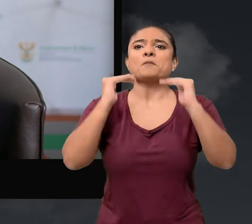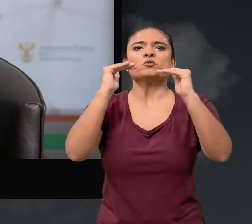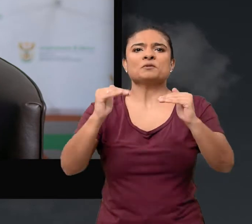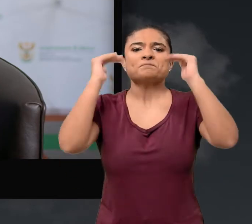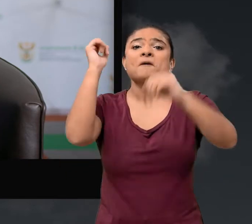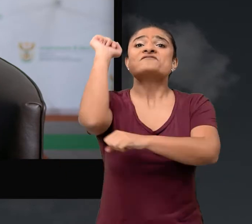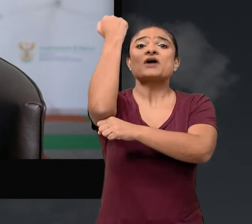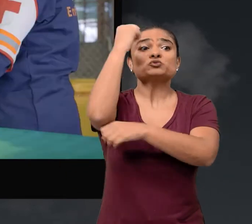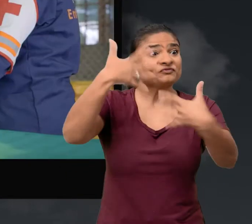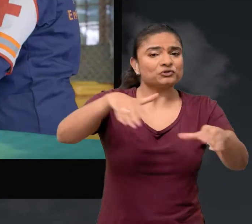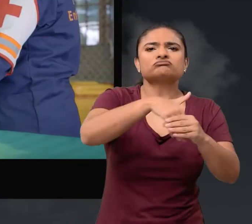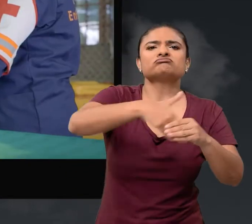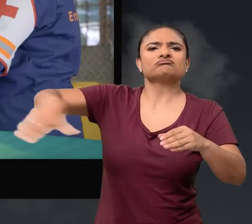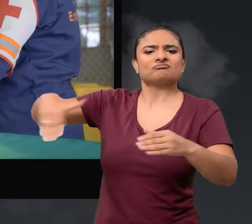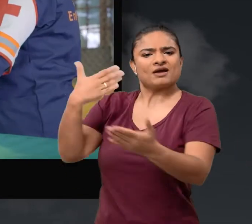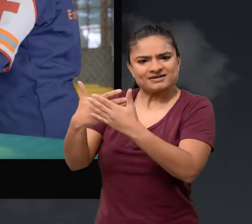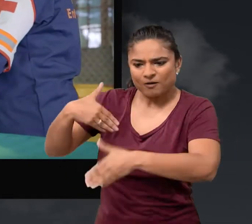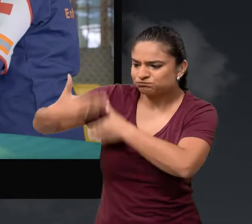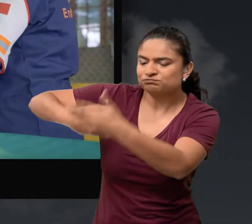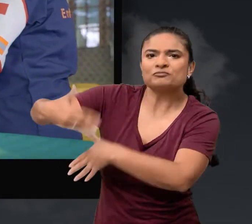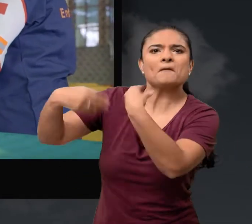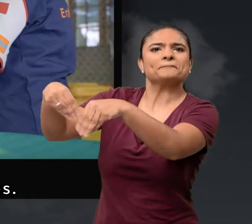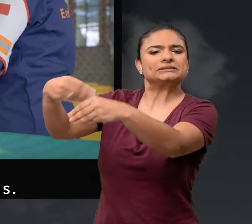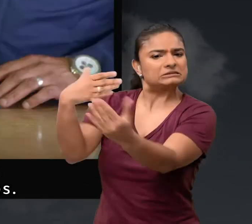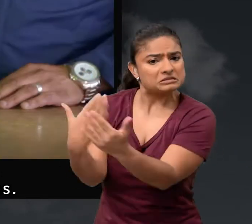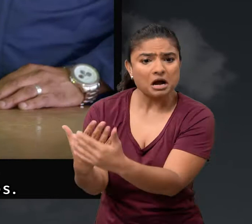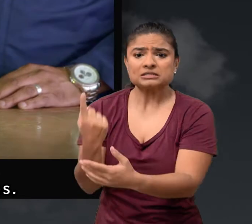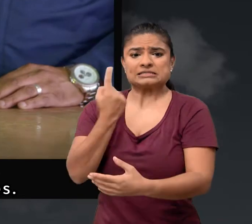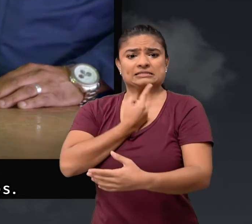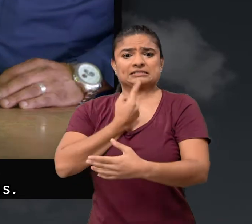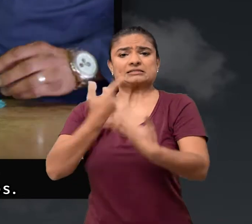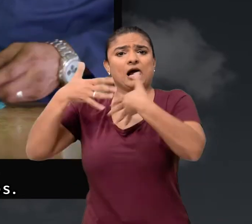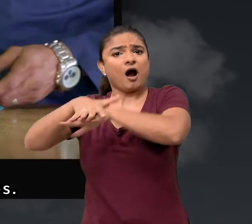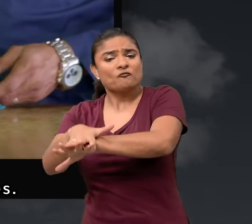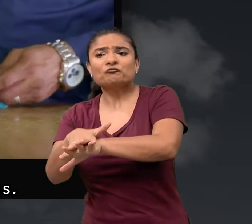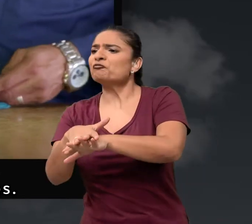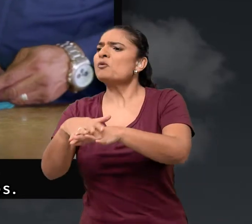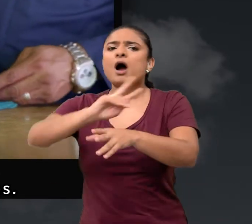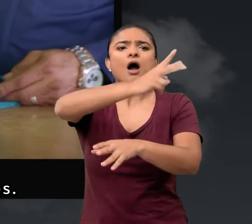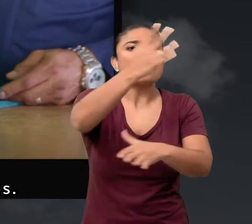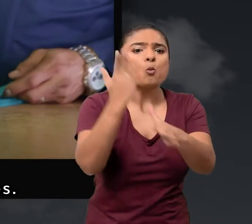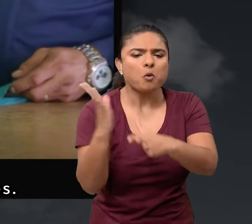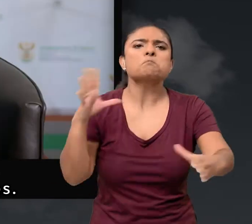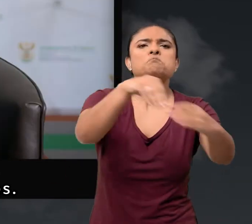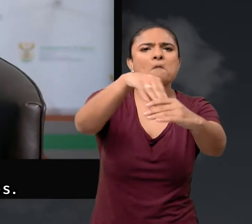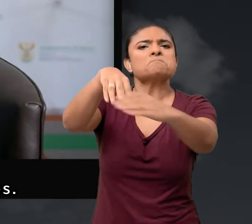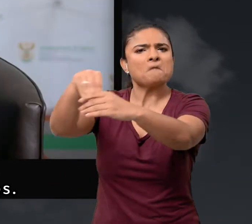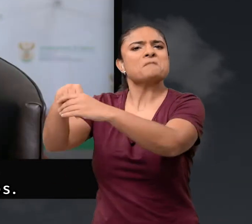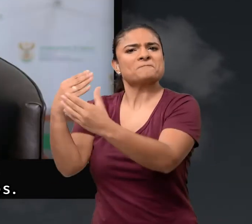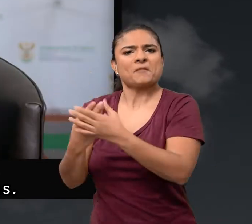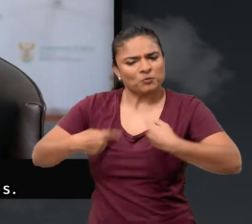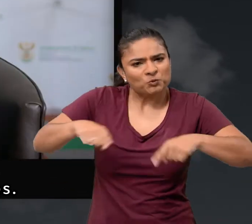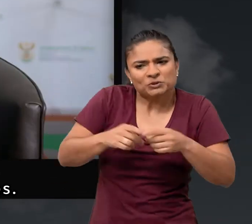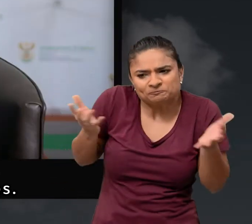ladder, or they can also leave the factory to be integrated in the mainstream, or they can start